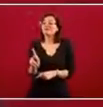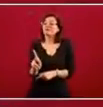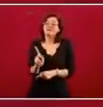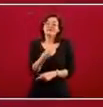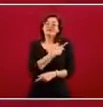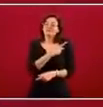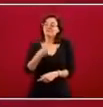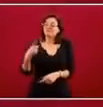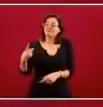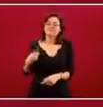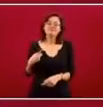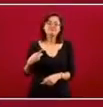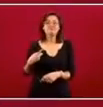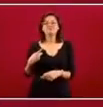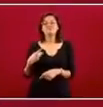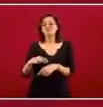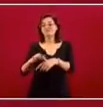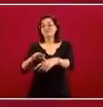stop.